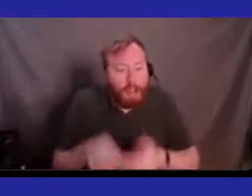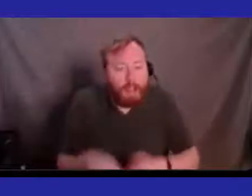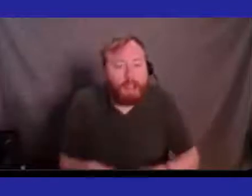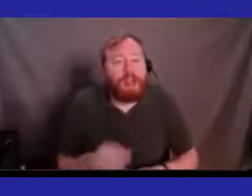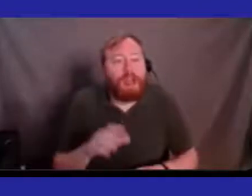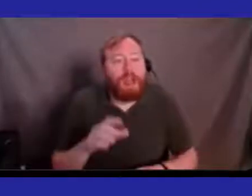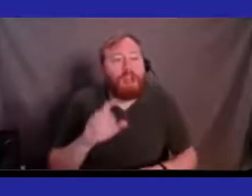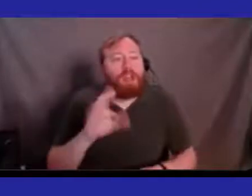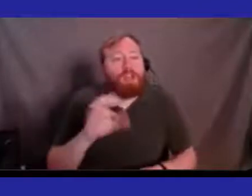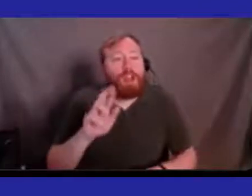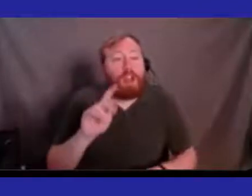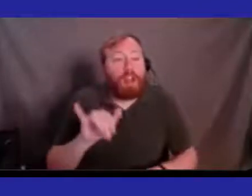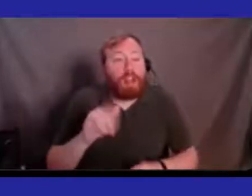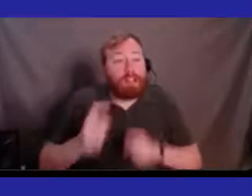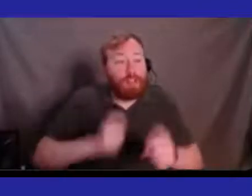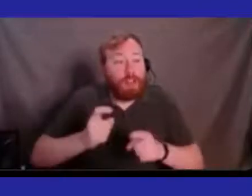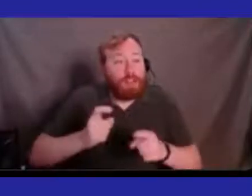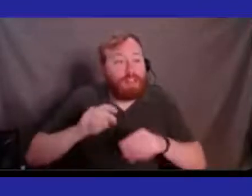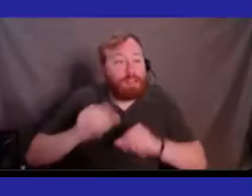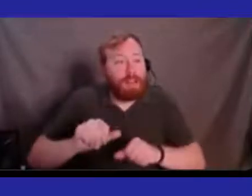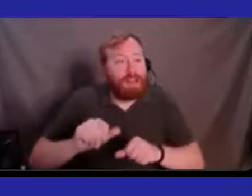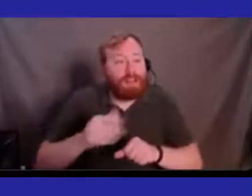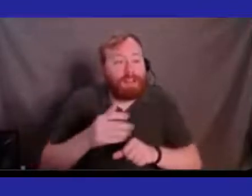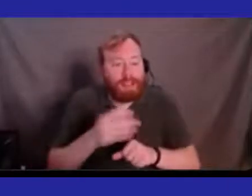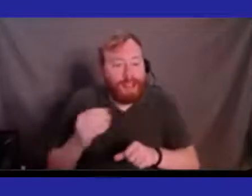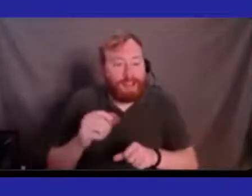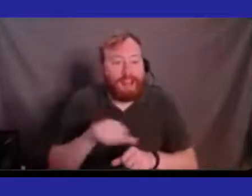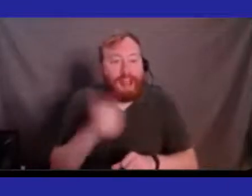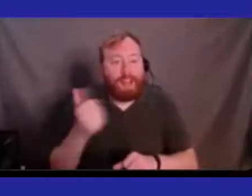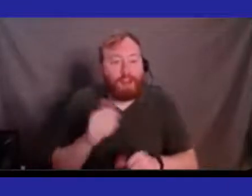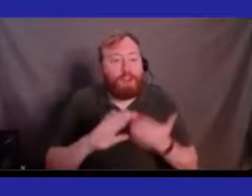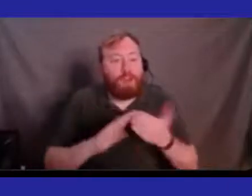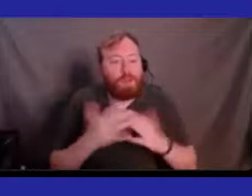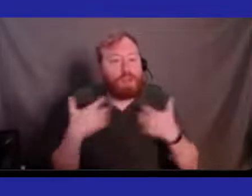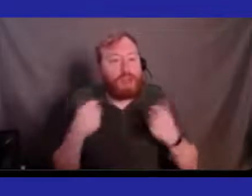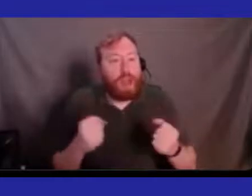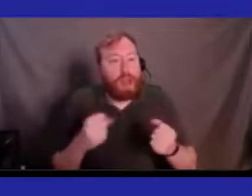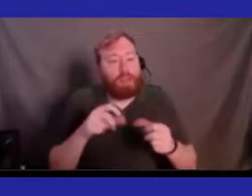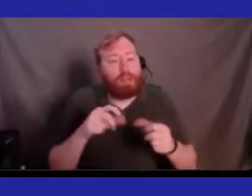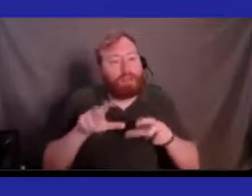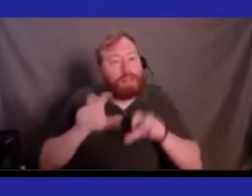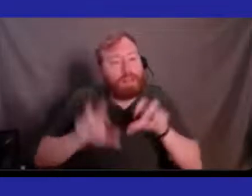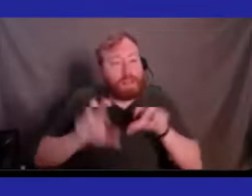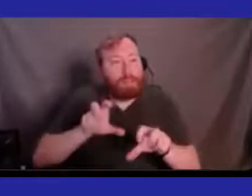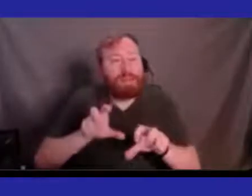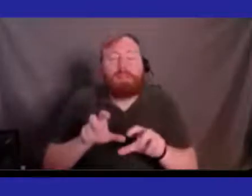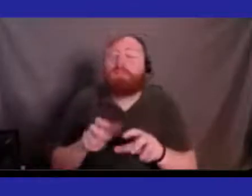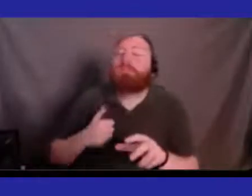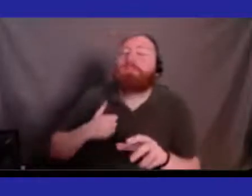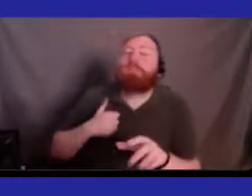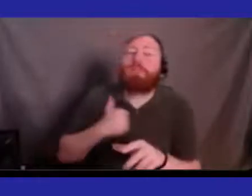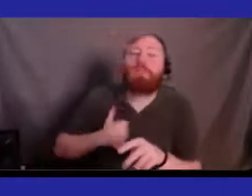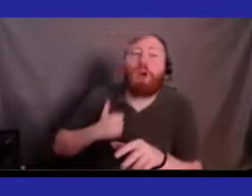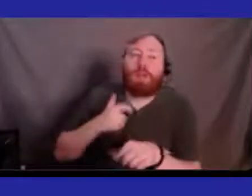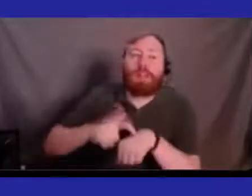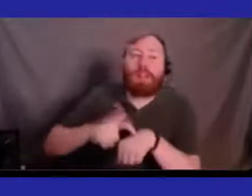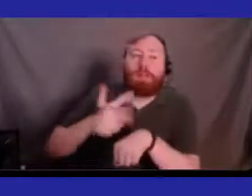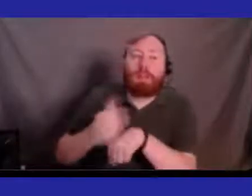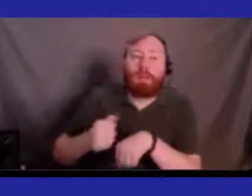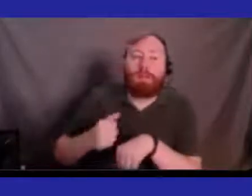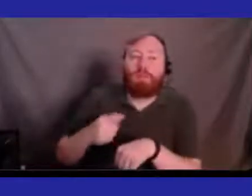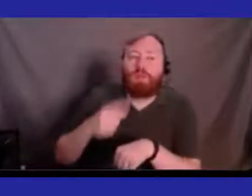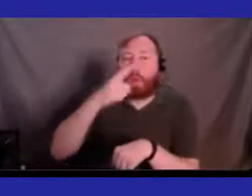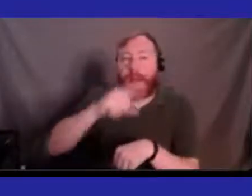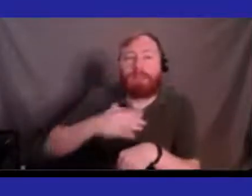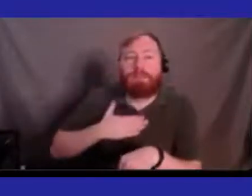health investment. Yeah, I'm sorry, but your time has expired. If you can just please sum up your statement for now. I would just like